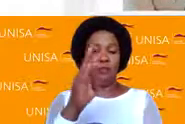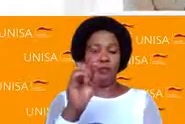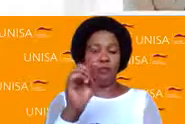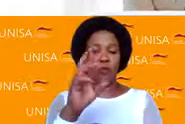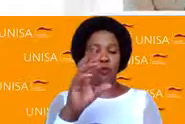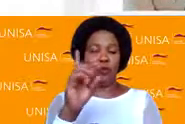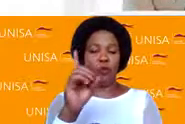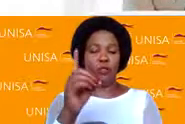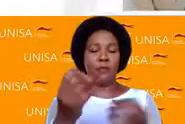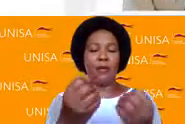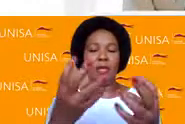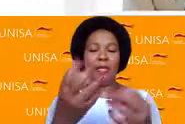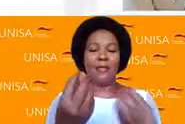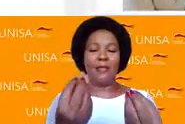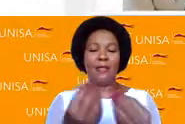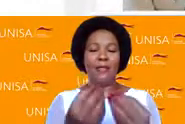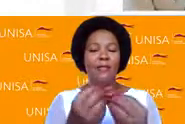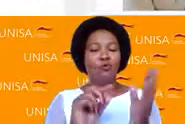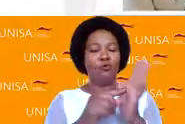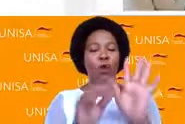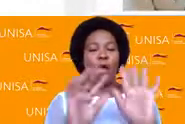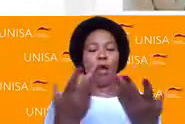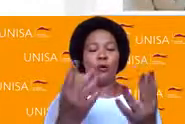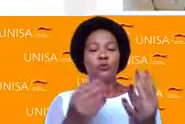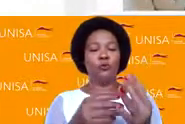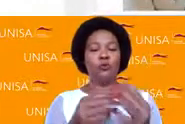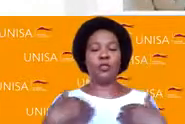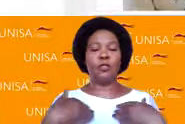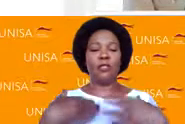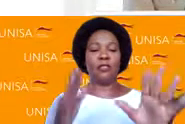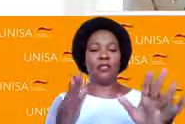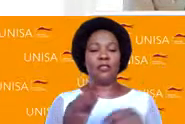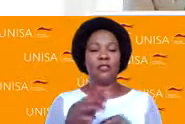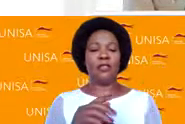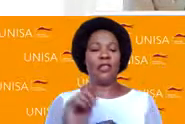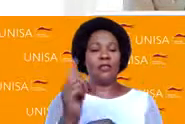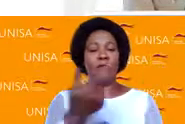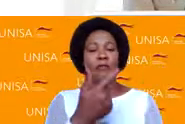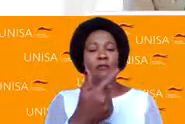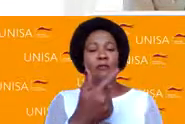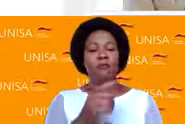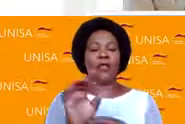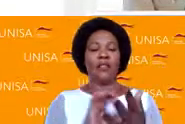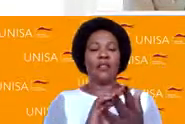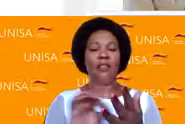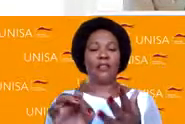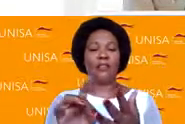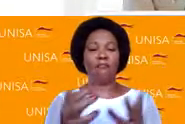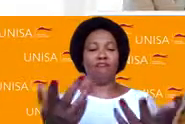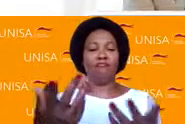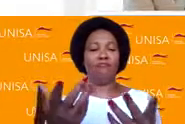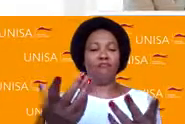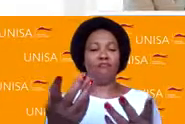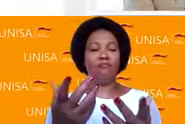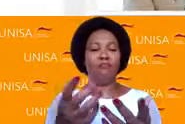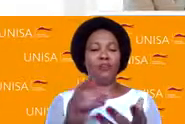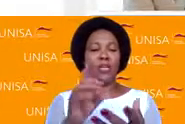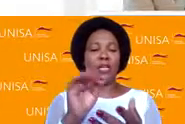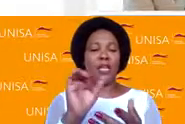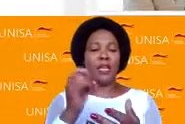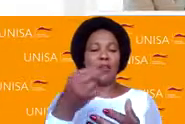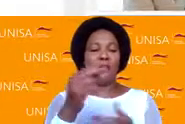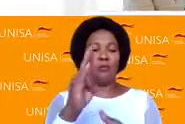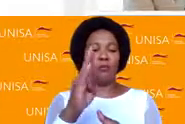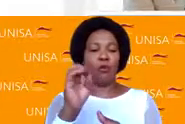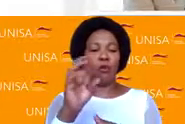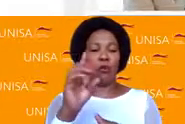get started. But generally, it is a very clean dashboard of just a header bar. You've got